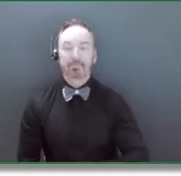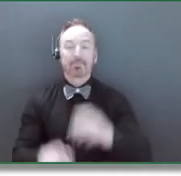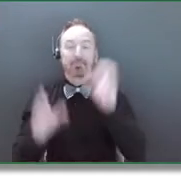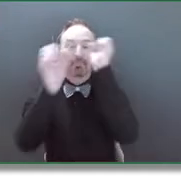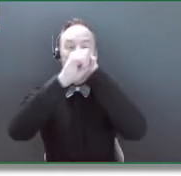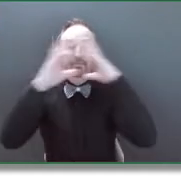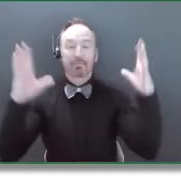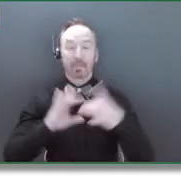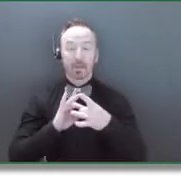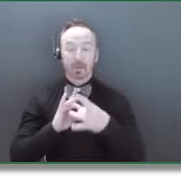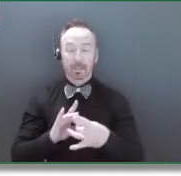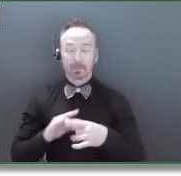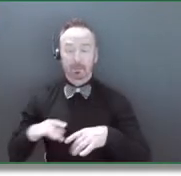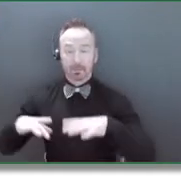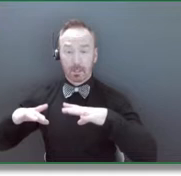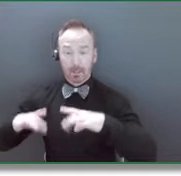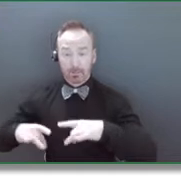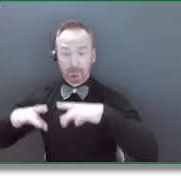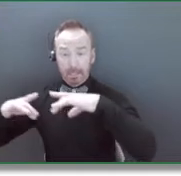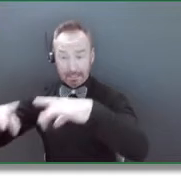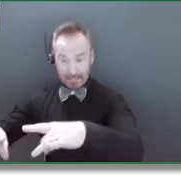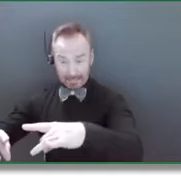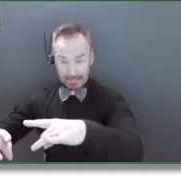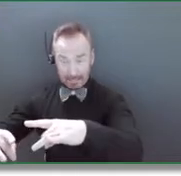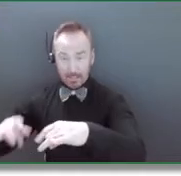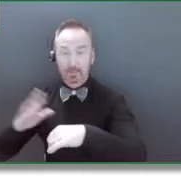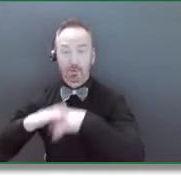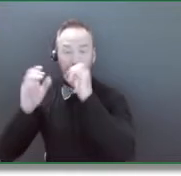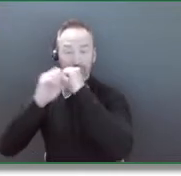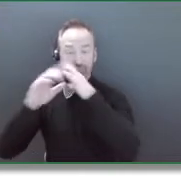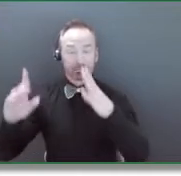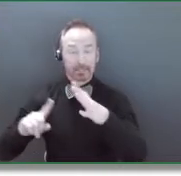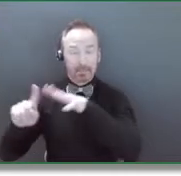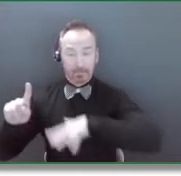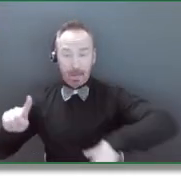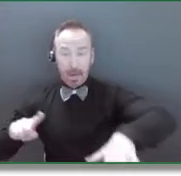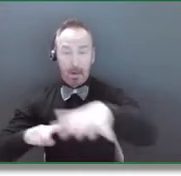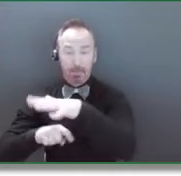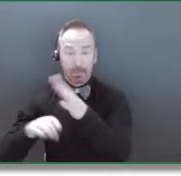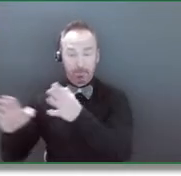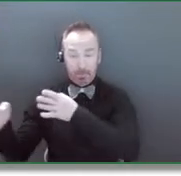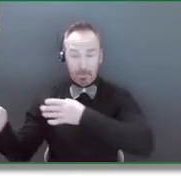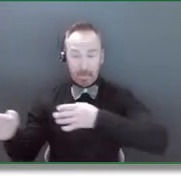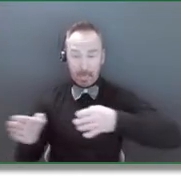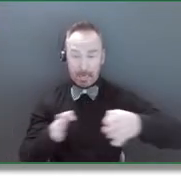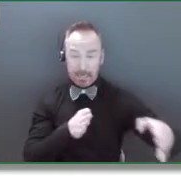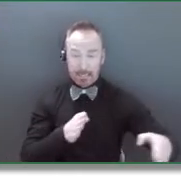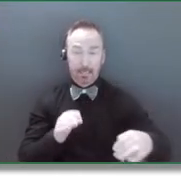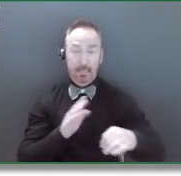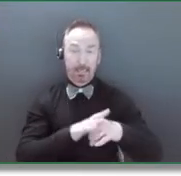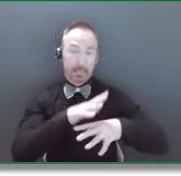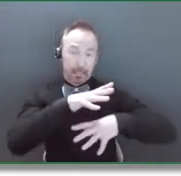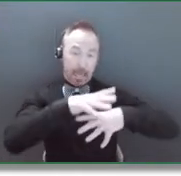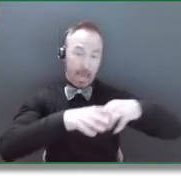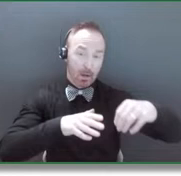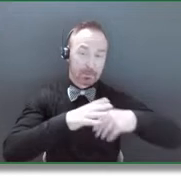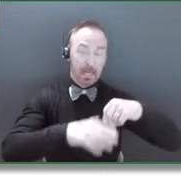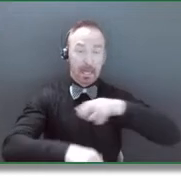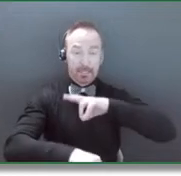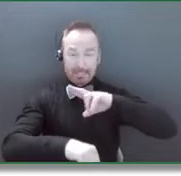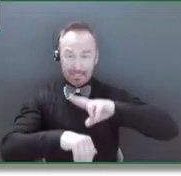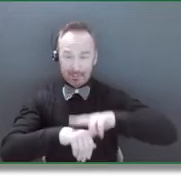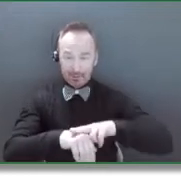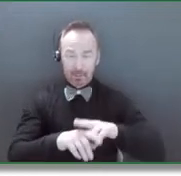environmental planning and natural areas is one that goes back to our Australian constitution, where